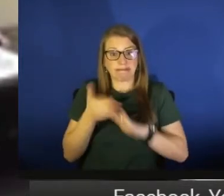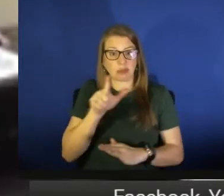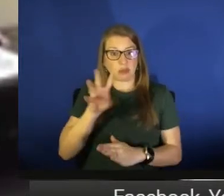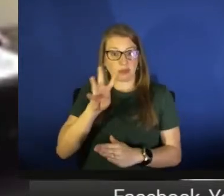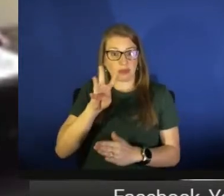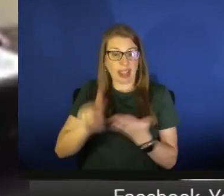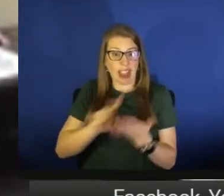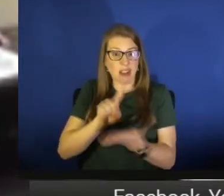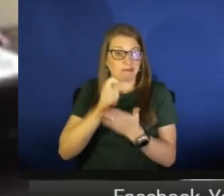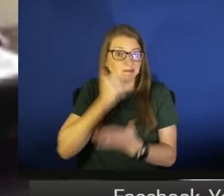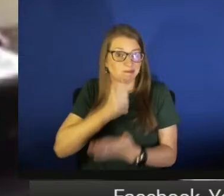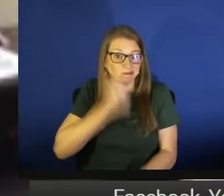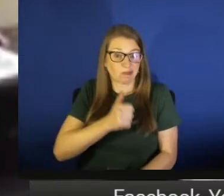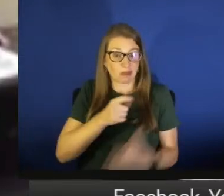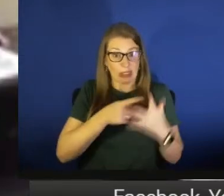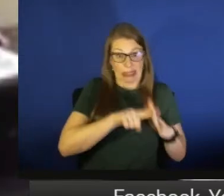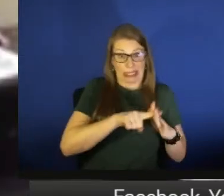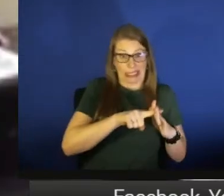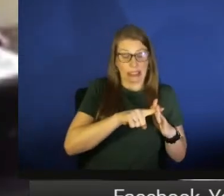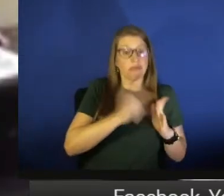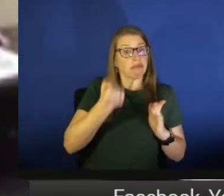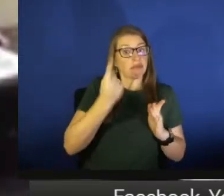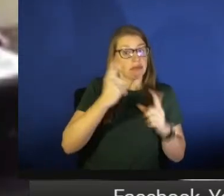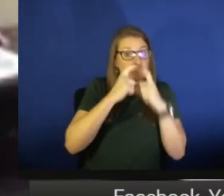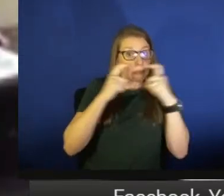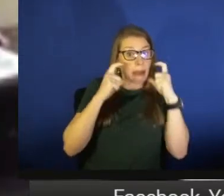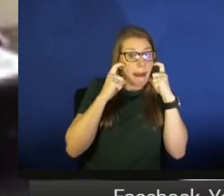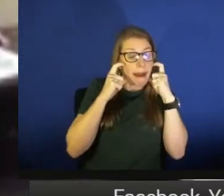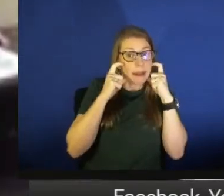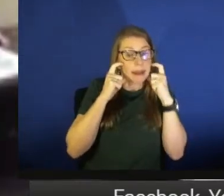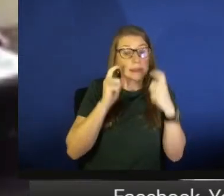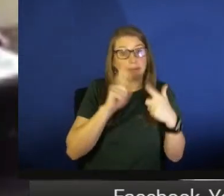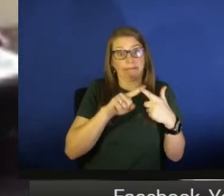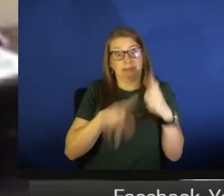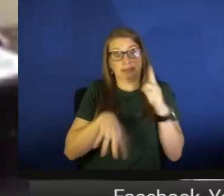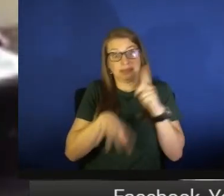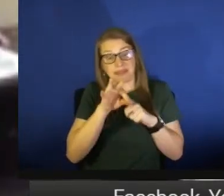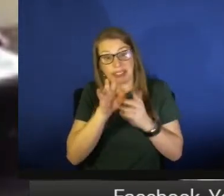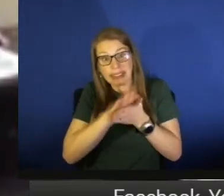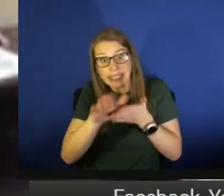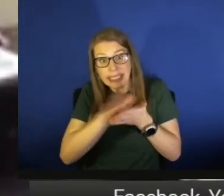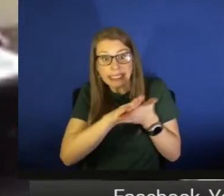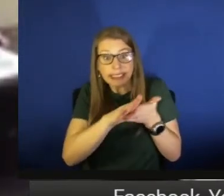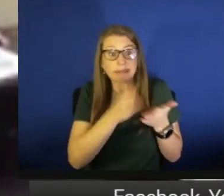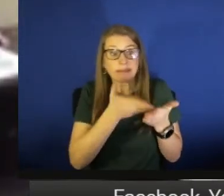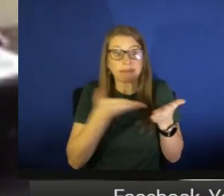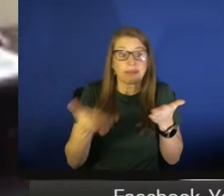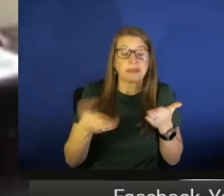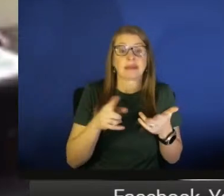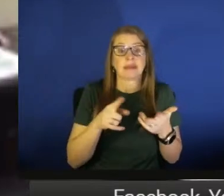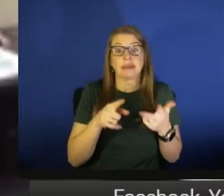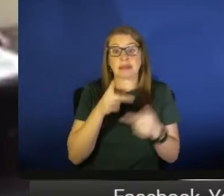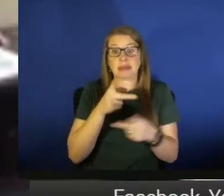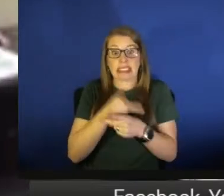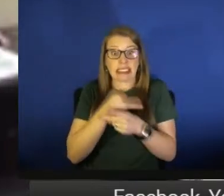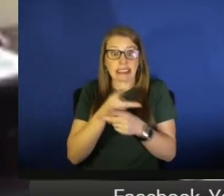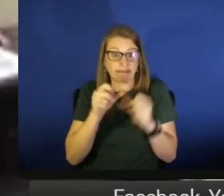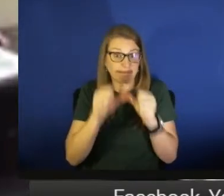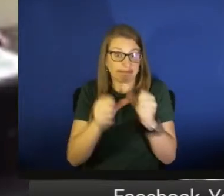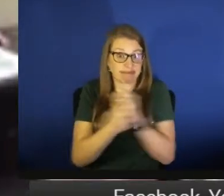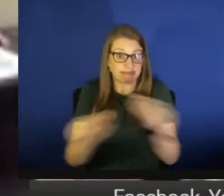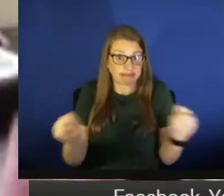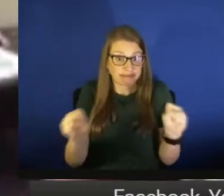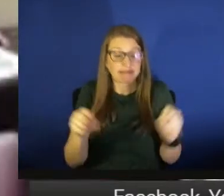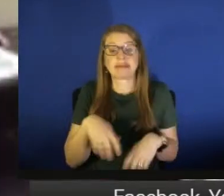in the beginning, in addition to the masks, finding cleaning solutions and anything we could do to keep people safe, we quickly